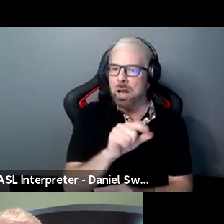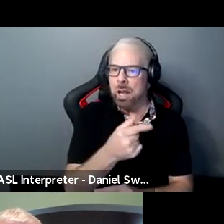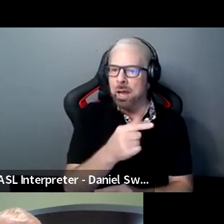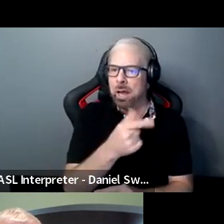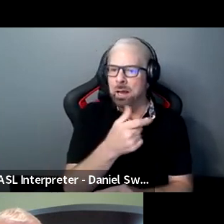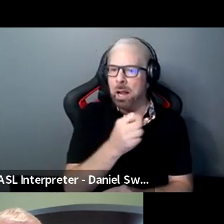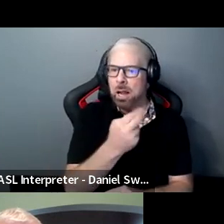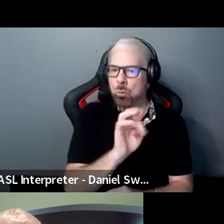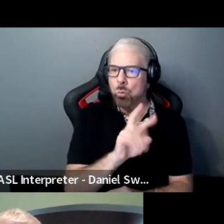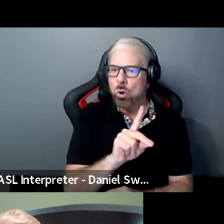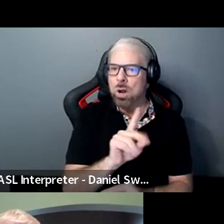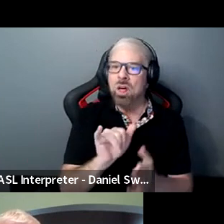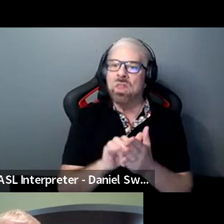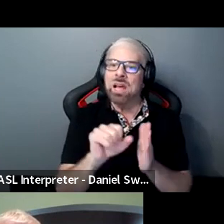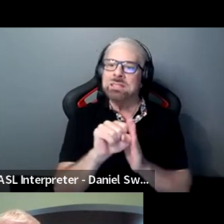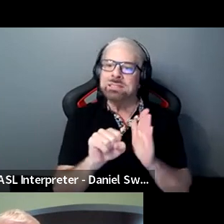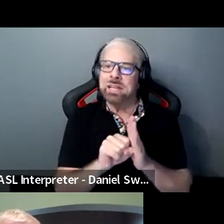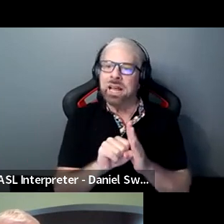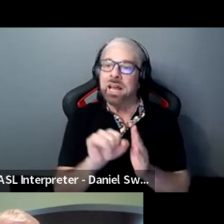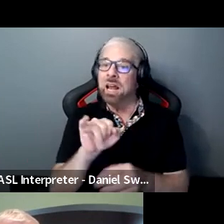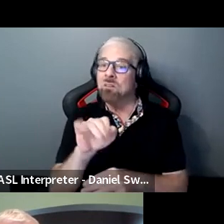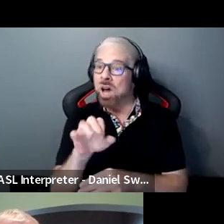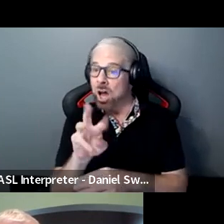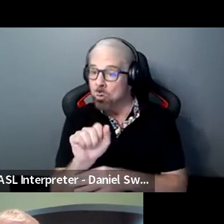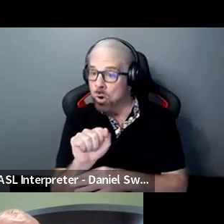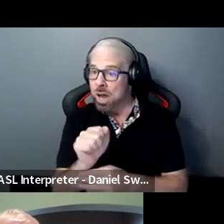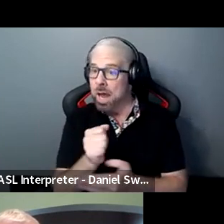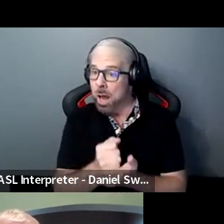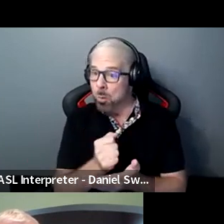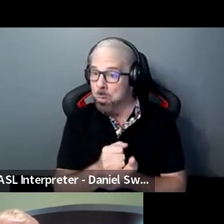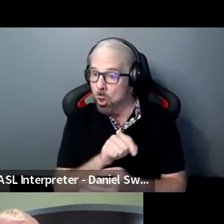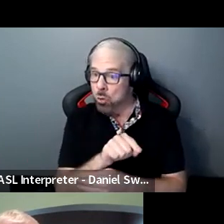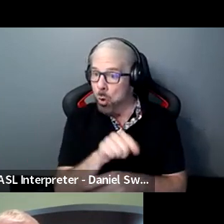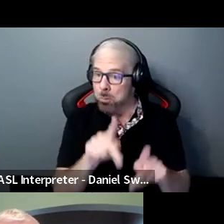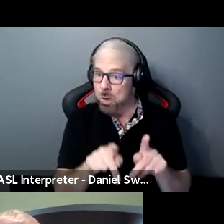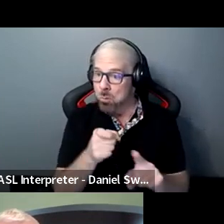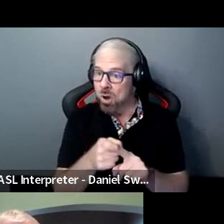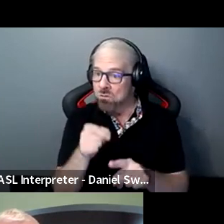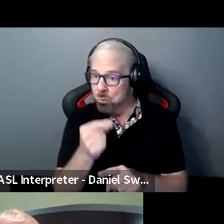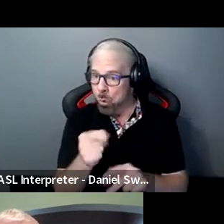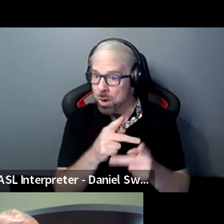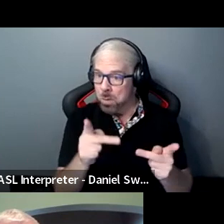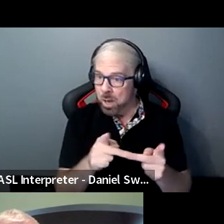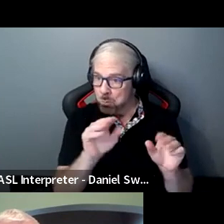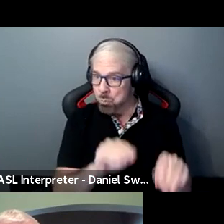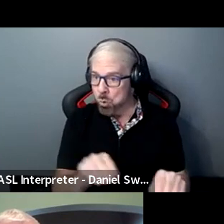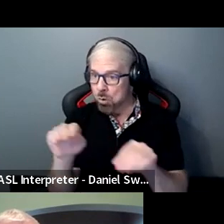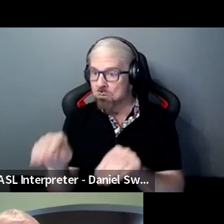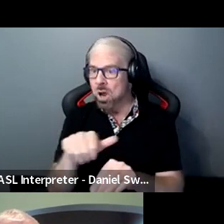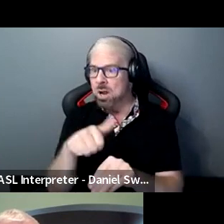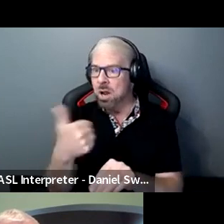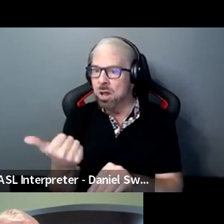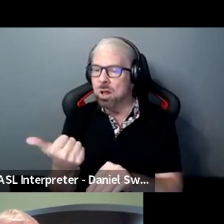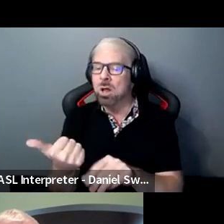of Iowa assisting those individuals moving from On of Life in Glenwood to move to another either On of